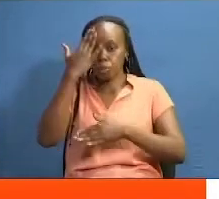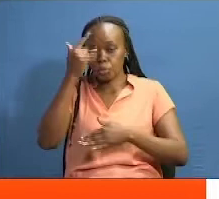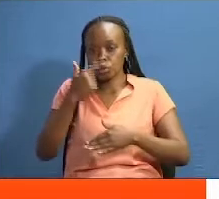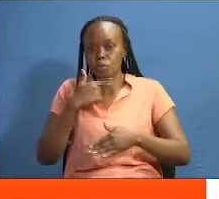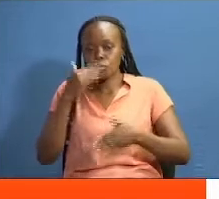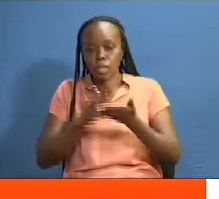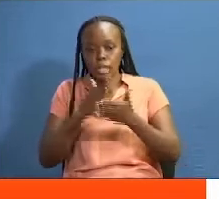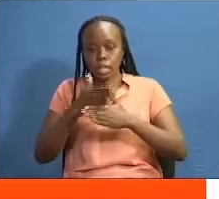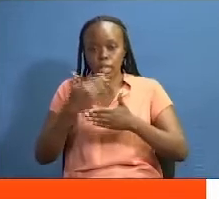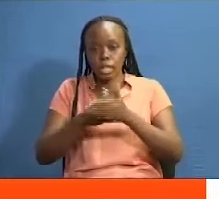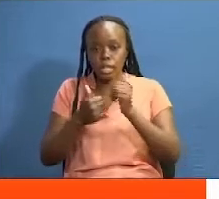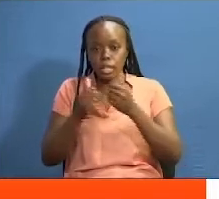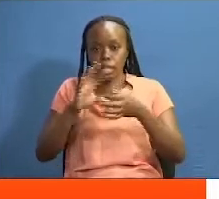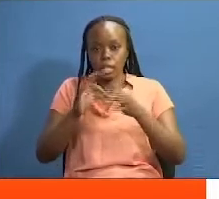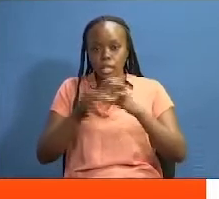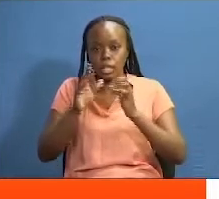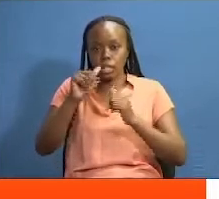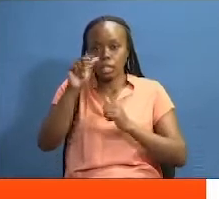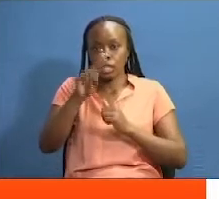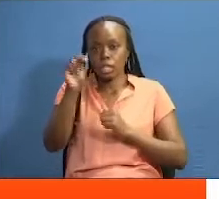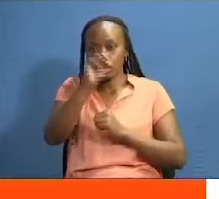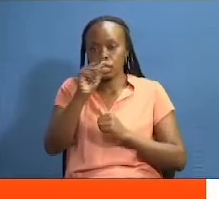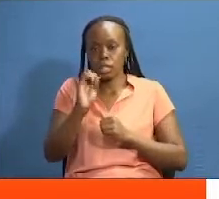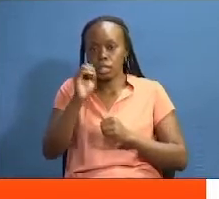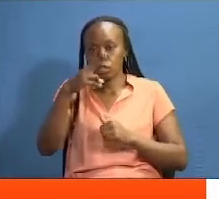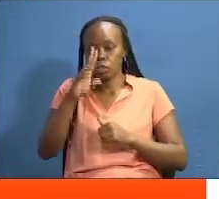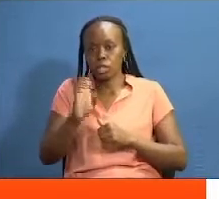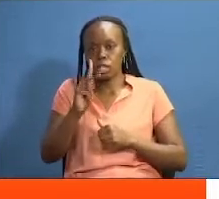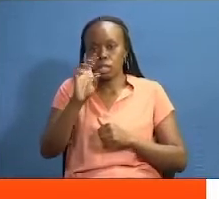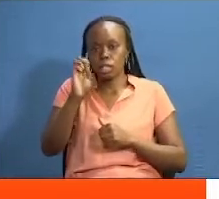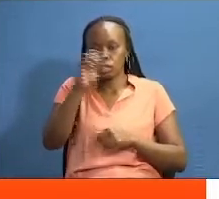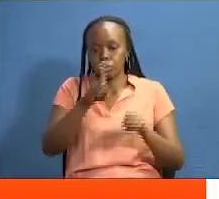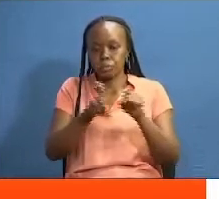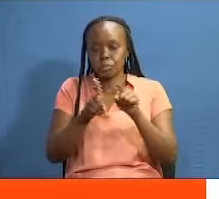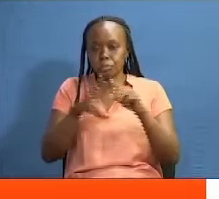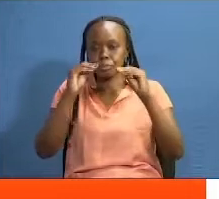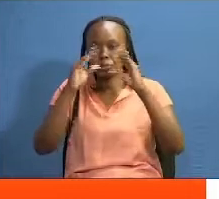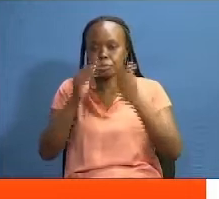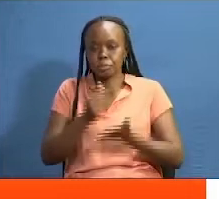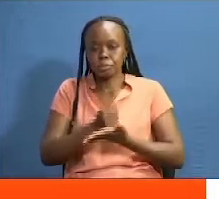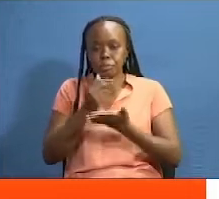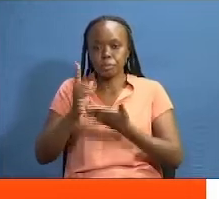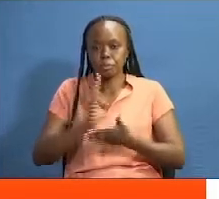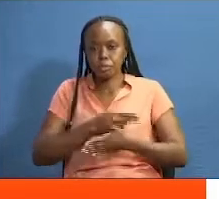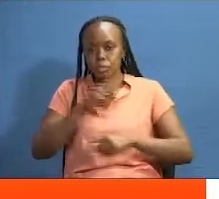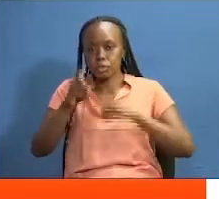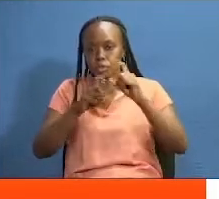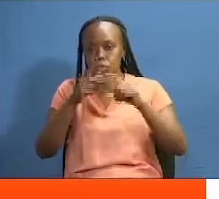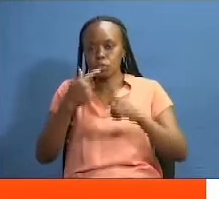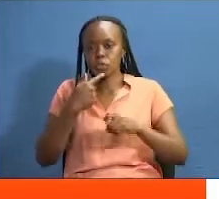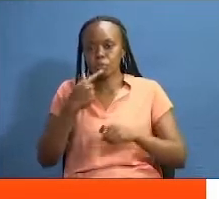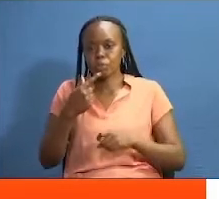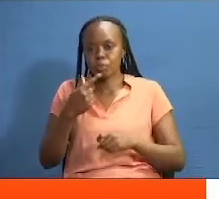after graduation? We are joined by Austin Omanya, who is a senior lecturer at KCA University and also a mentor to help us tackle the question. So,